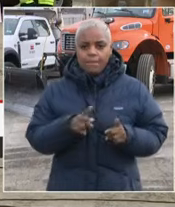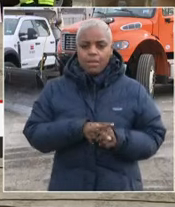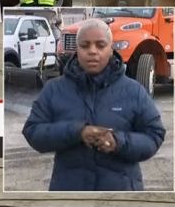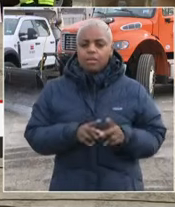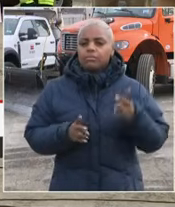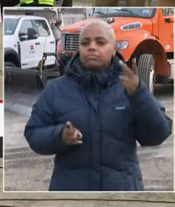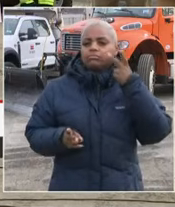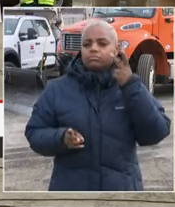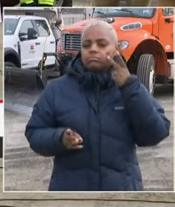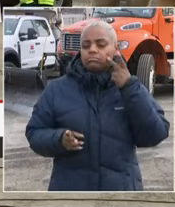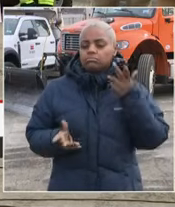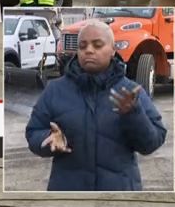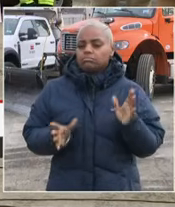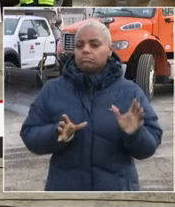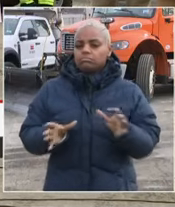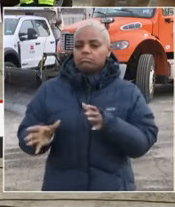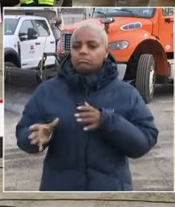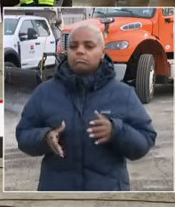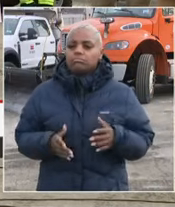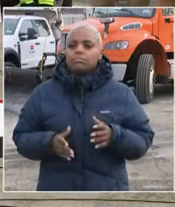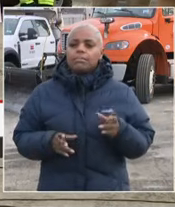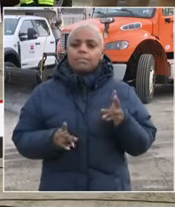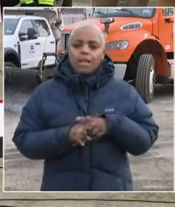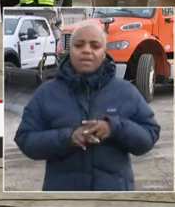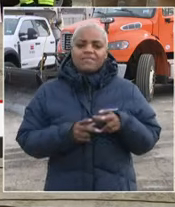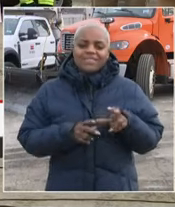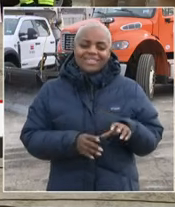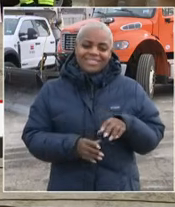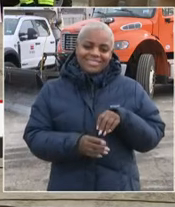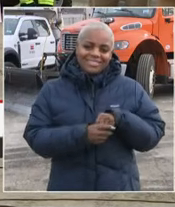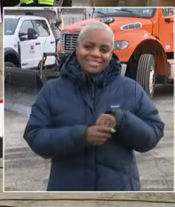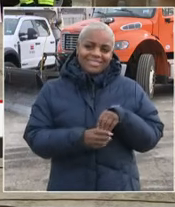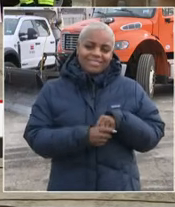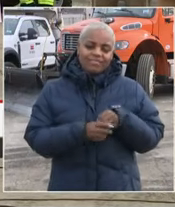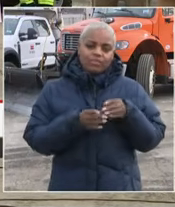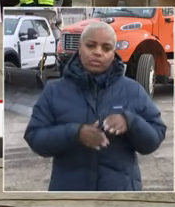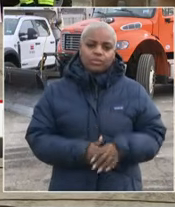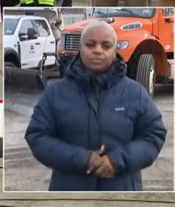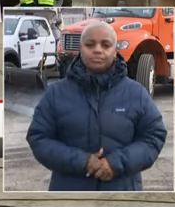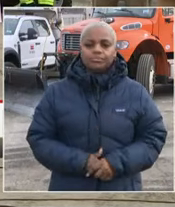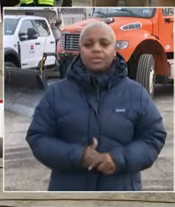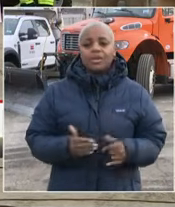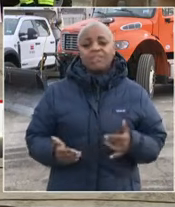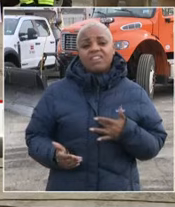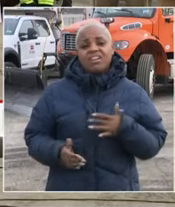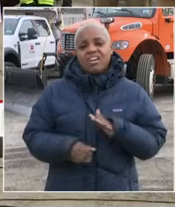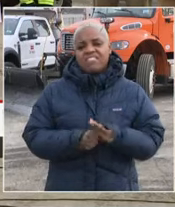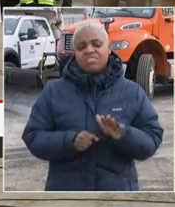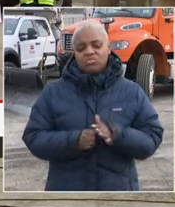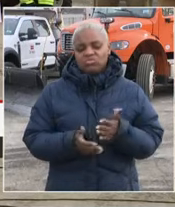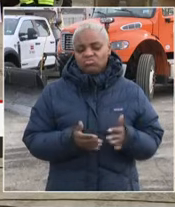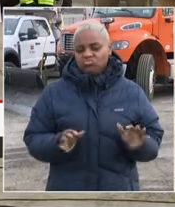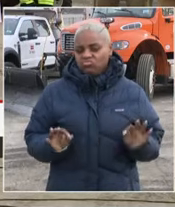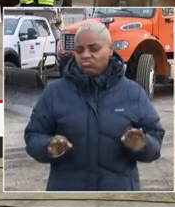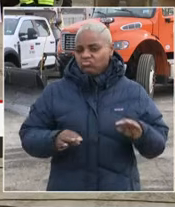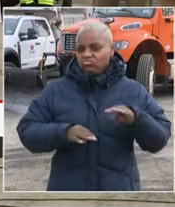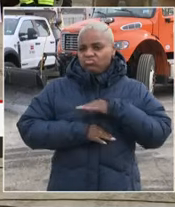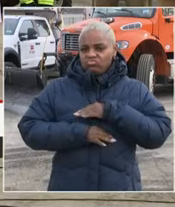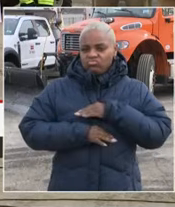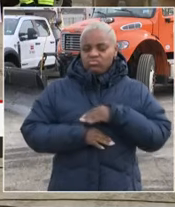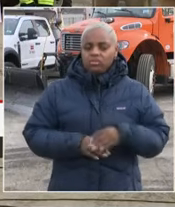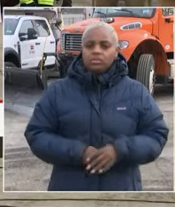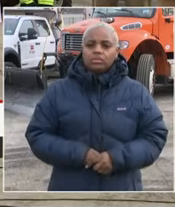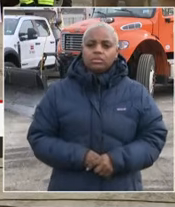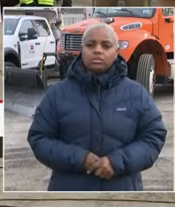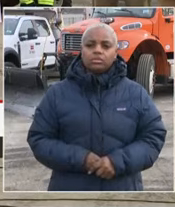other states and other groups. So right now, we feel like we have what we need to respond. And as we learn where the pockets